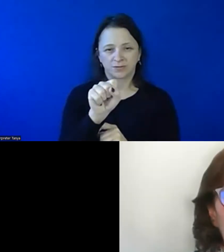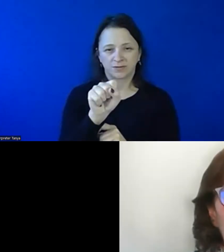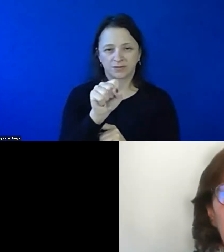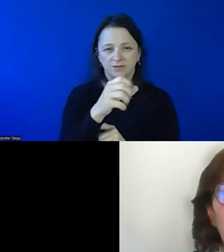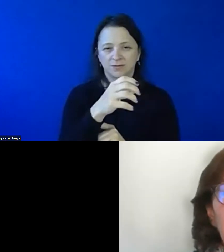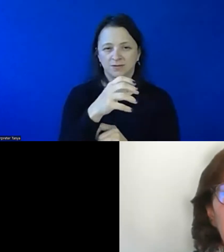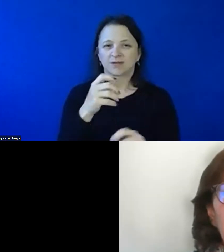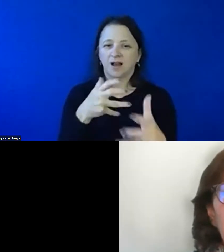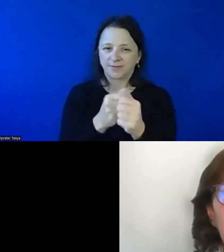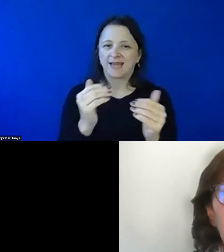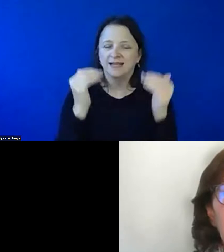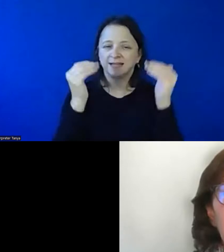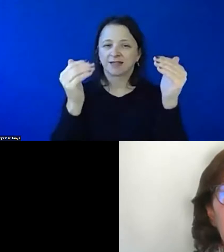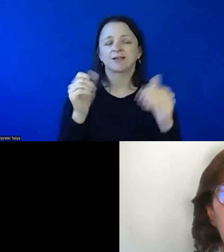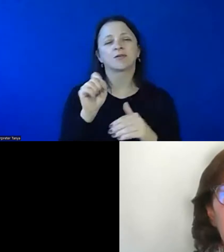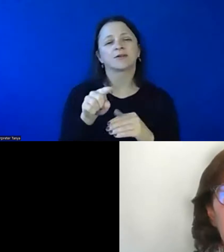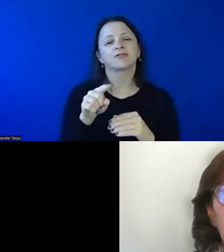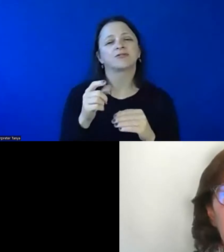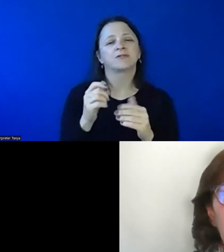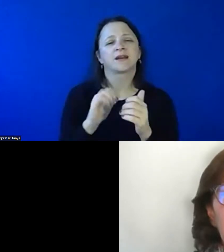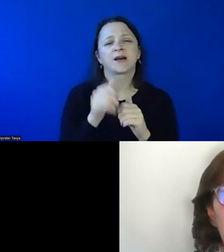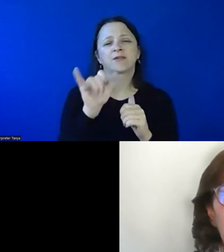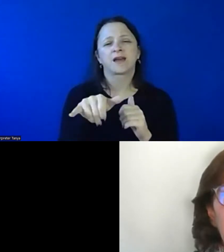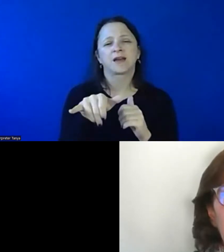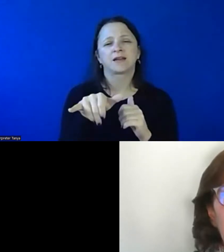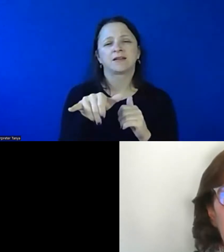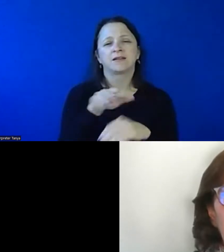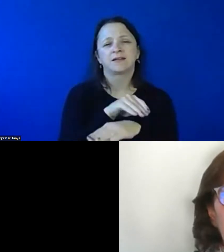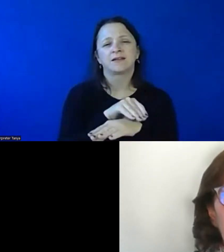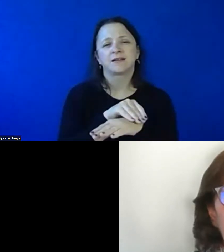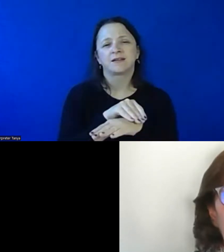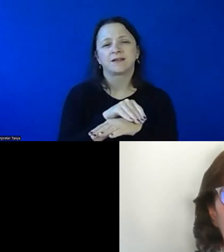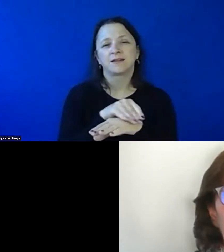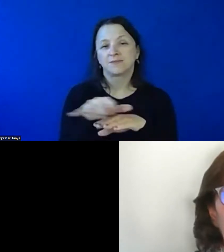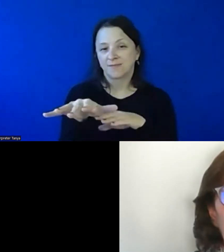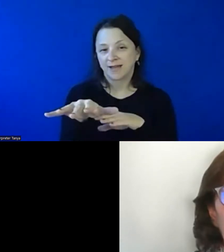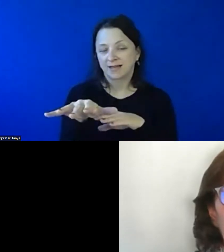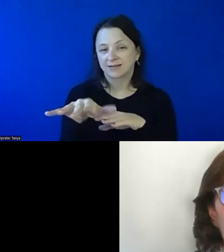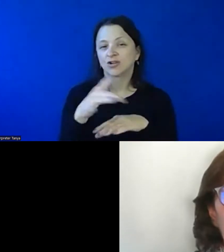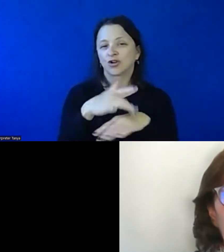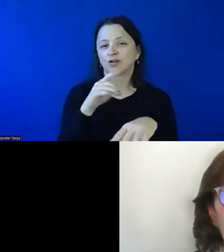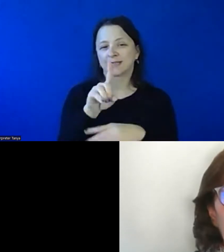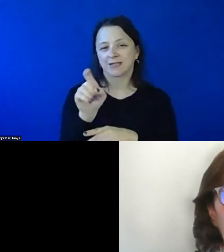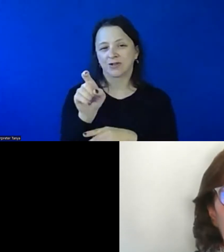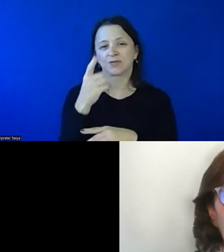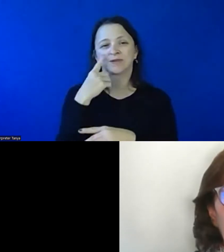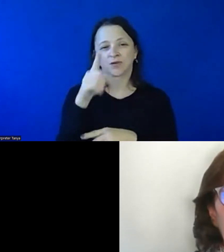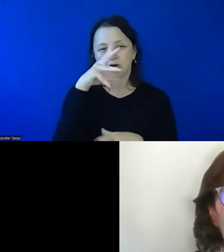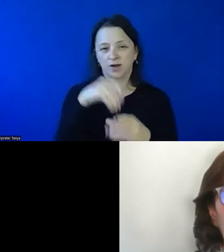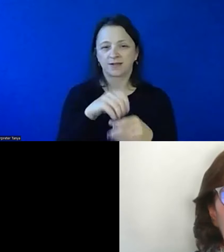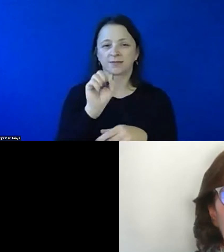updated them. And there's a question about how that will impact early diagnosis for autism